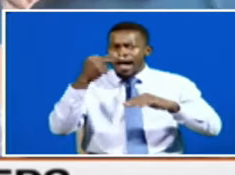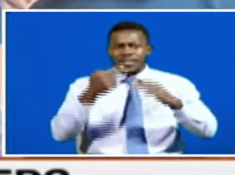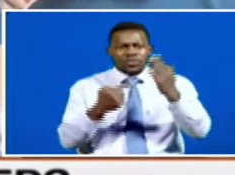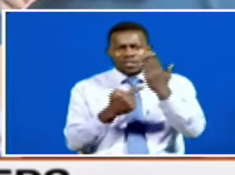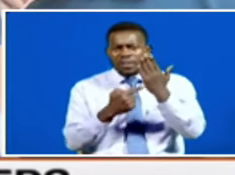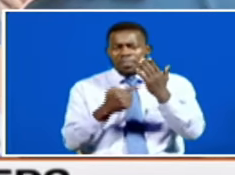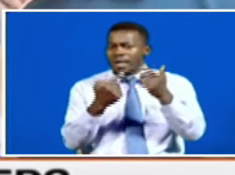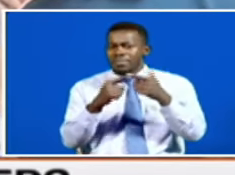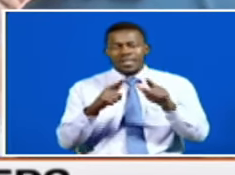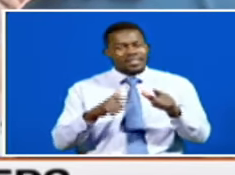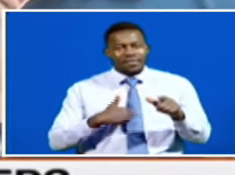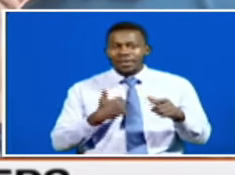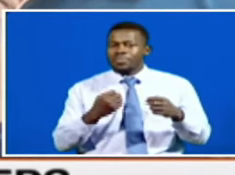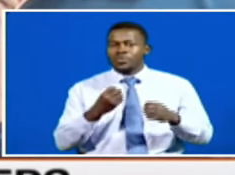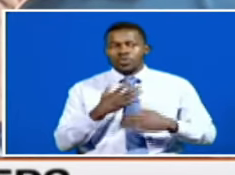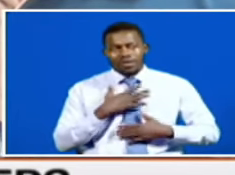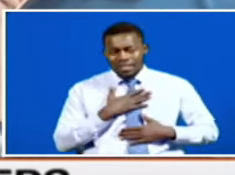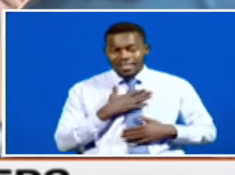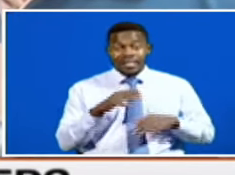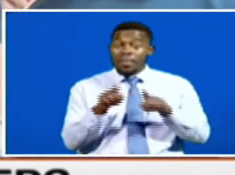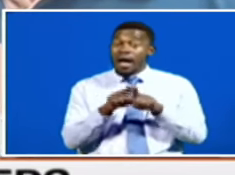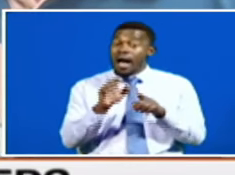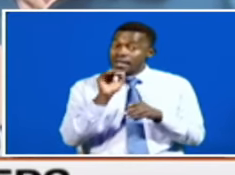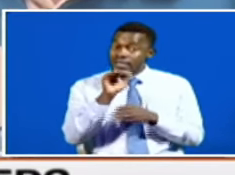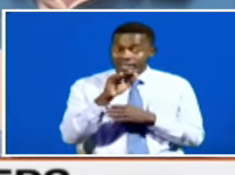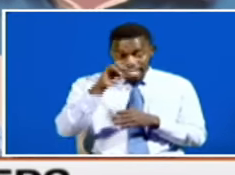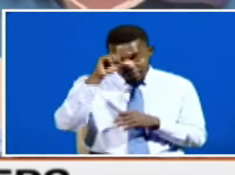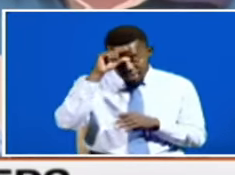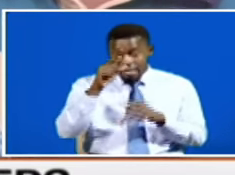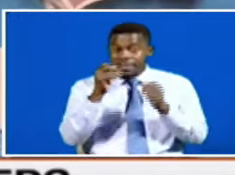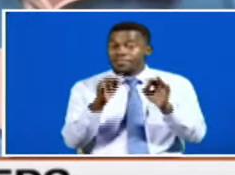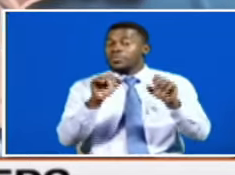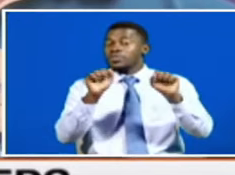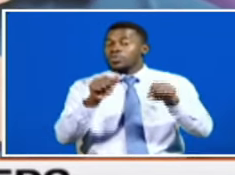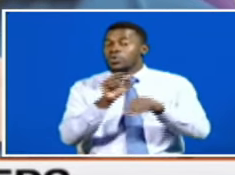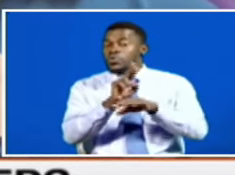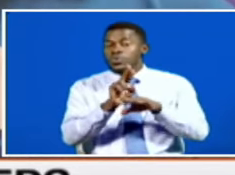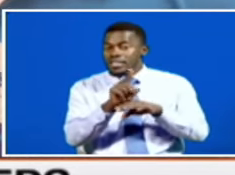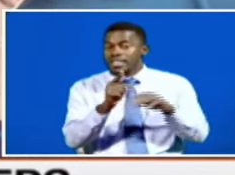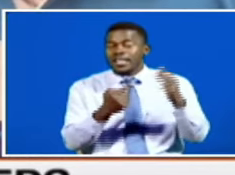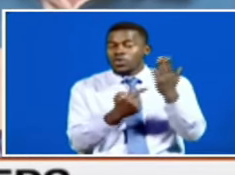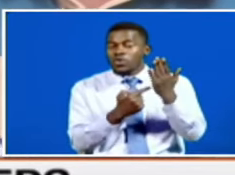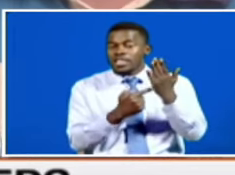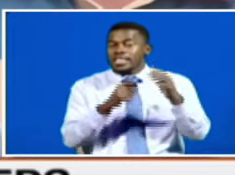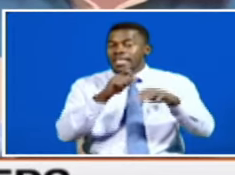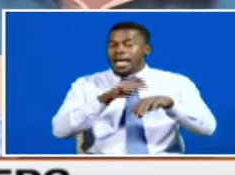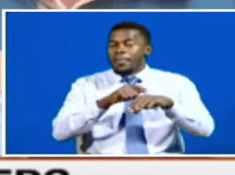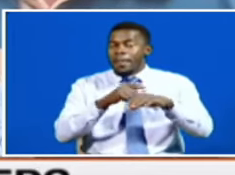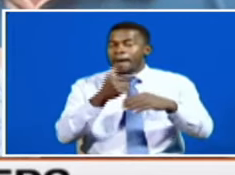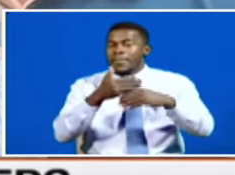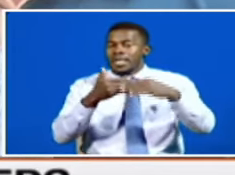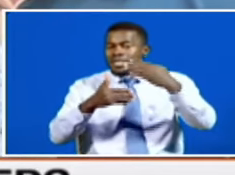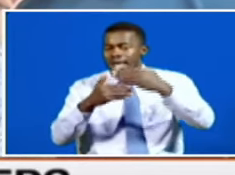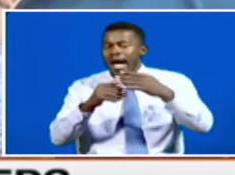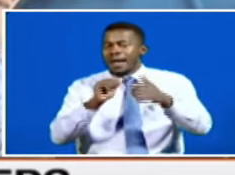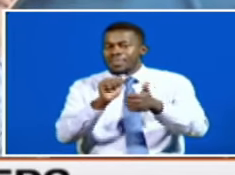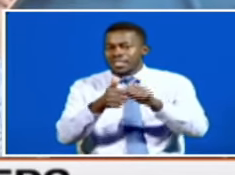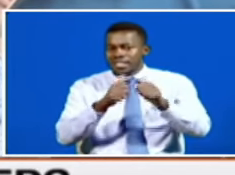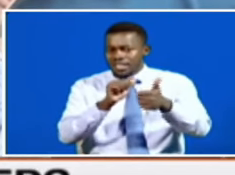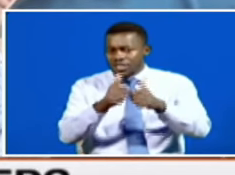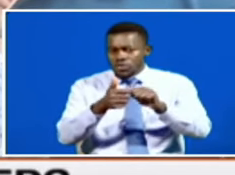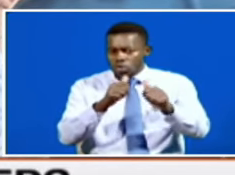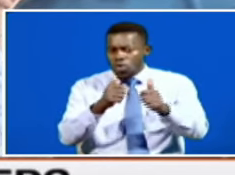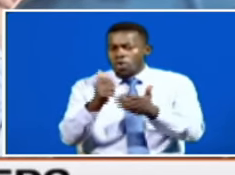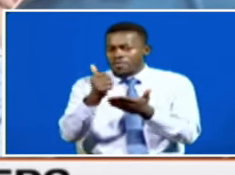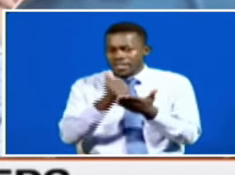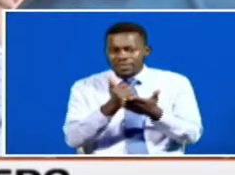bwana. Technology, tunaomba serikali pia kama wanaweza embrace technology wakati wanajenga administration blocks kama